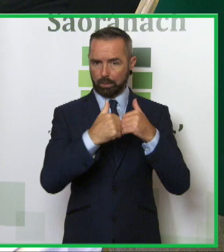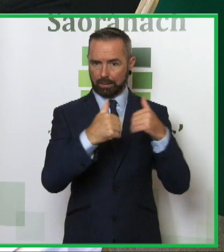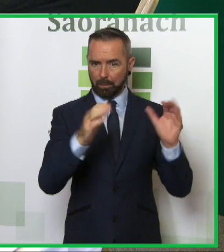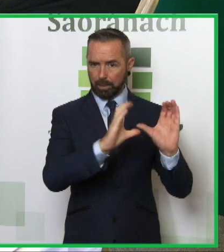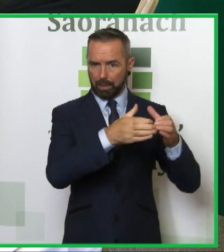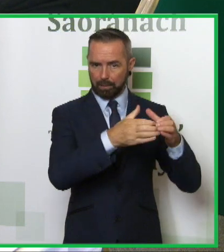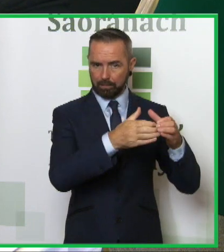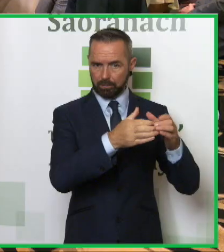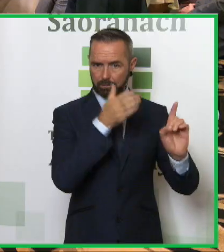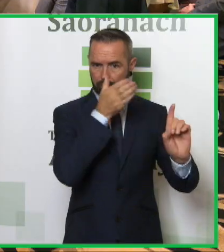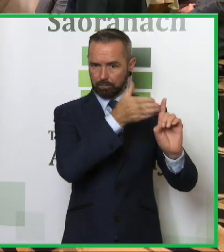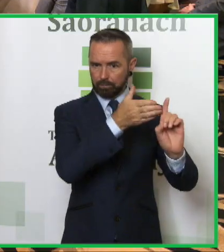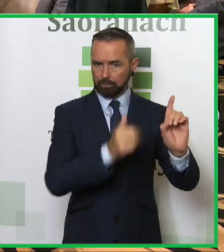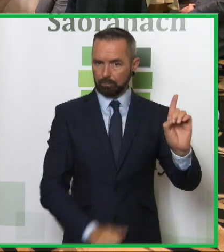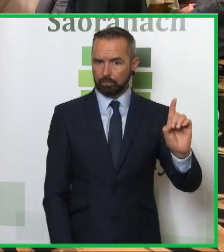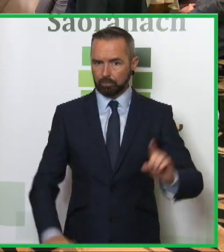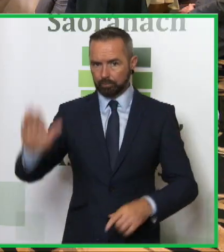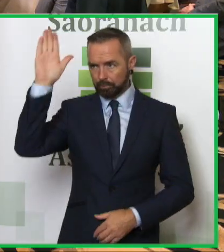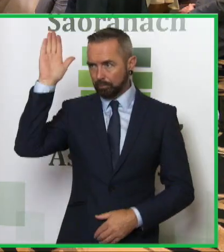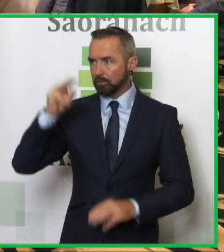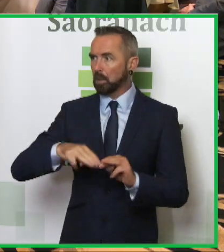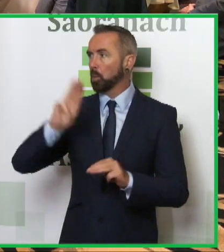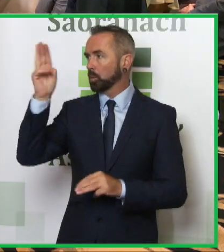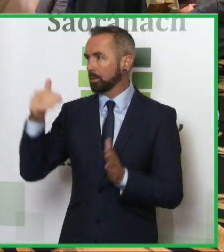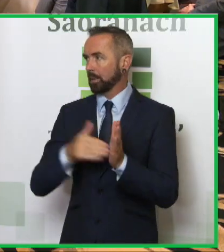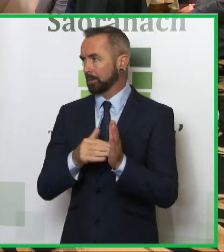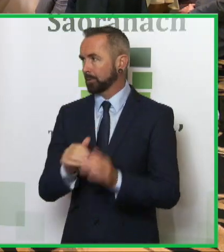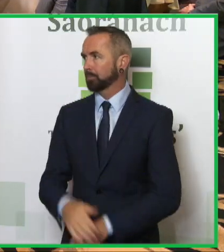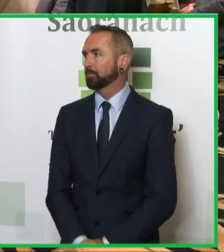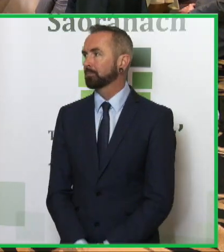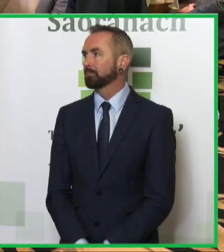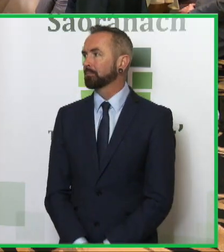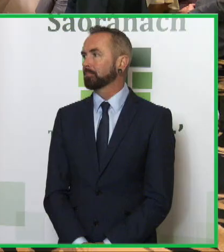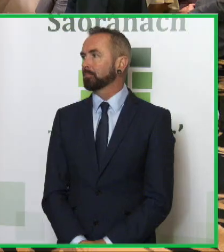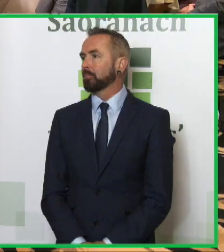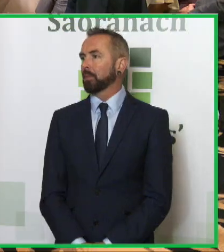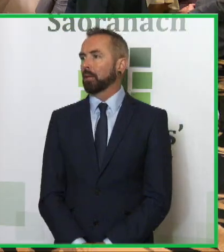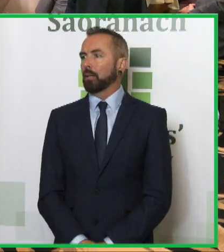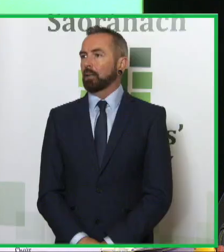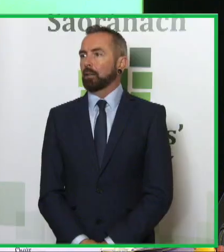approach applies to that drug. Okay, simple. That's fine. That's clear.